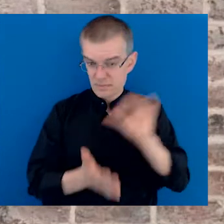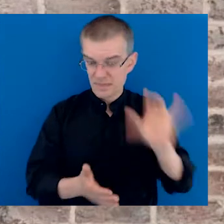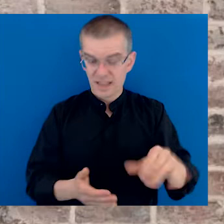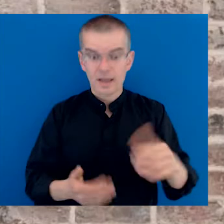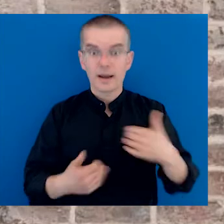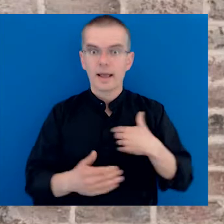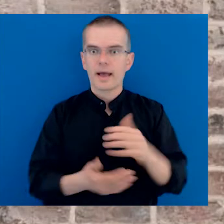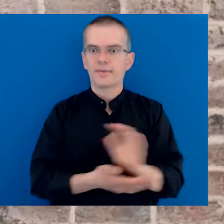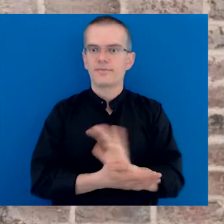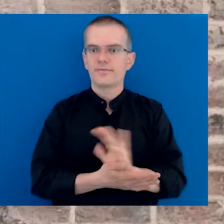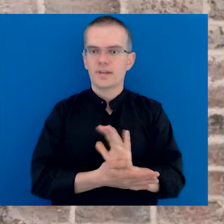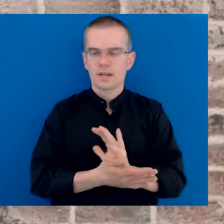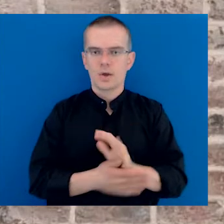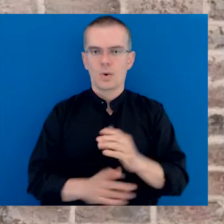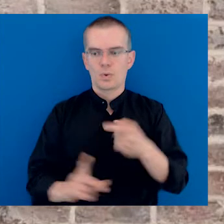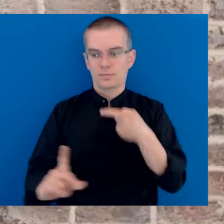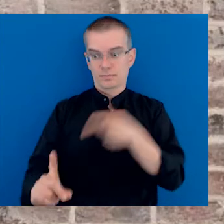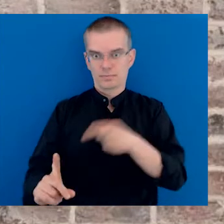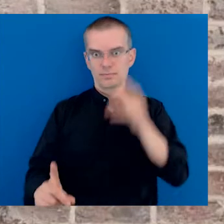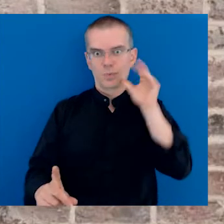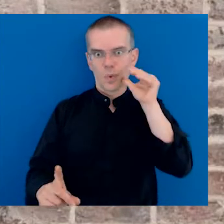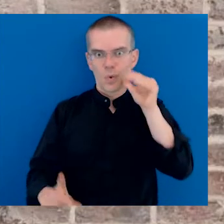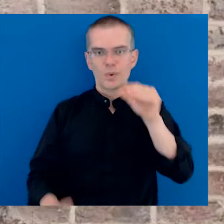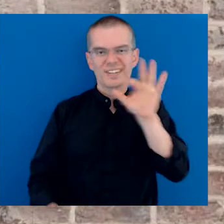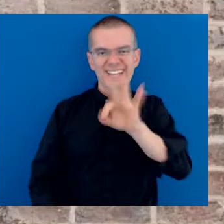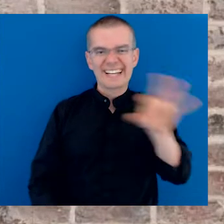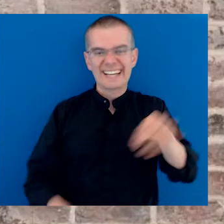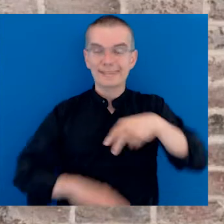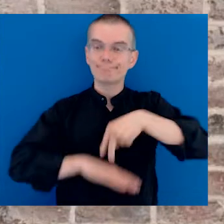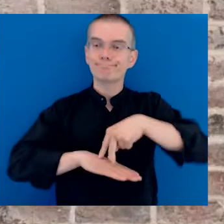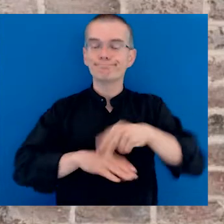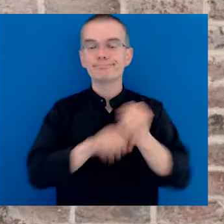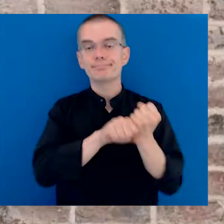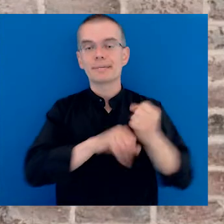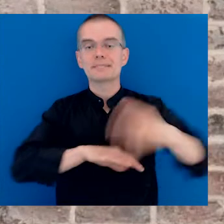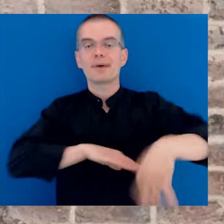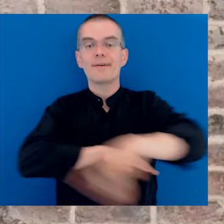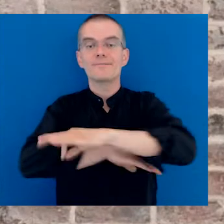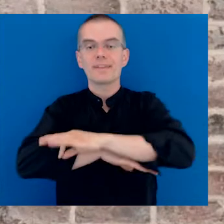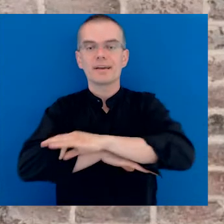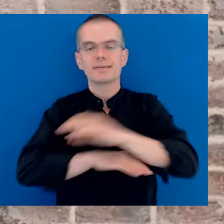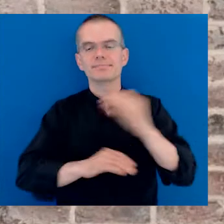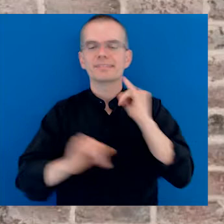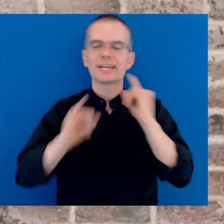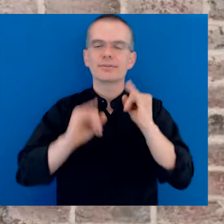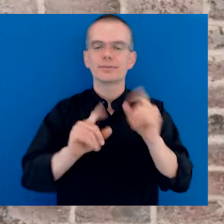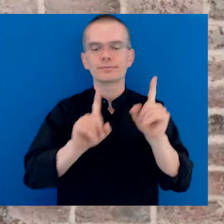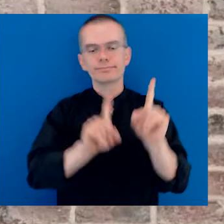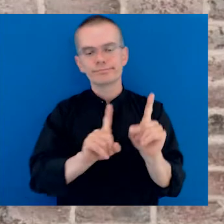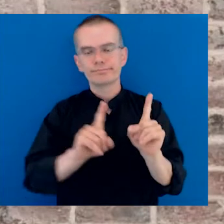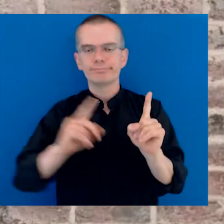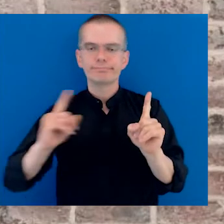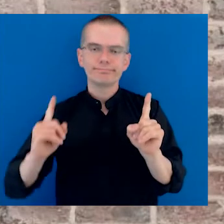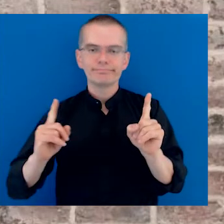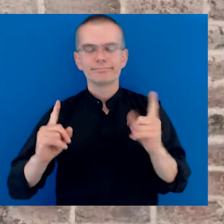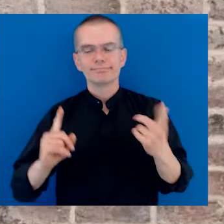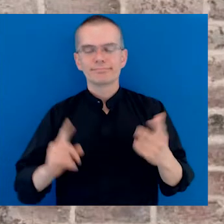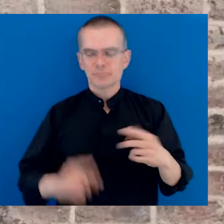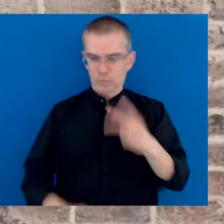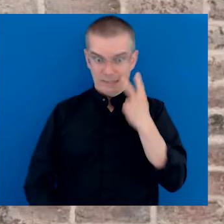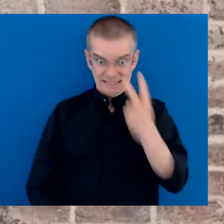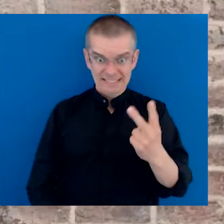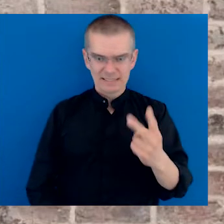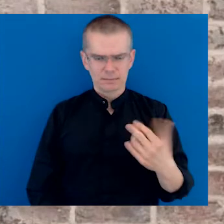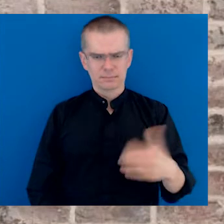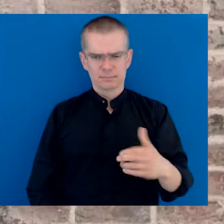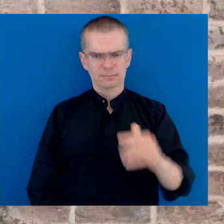the 99-year-old William Hoy on the ball field being interviewed. So you can see the